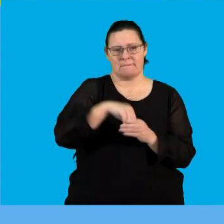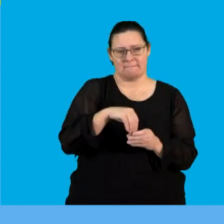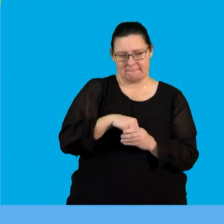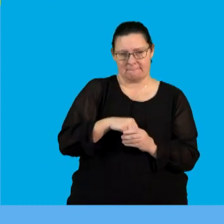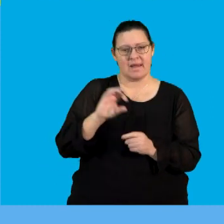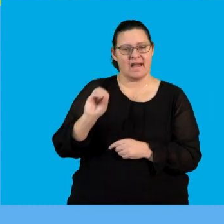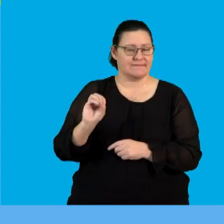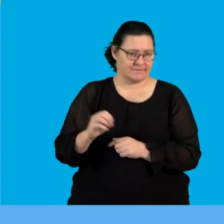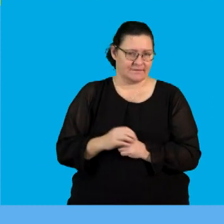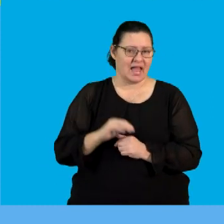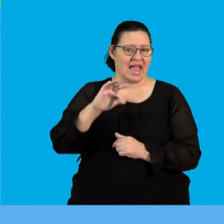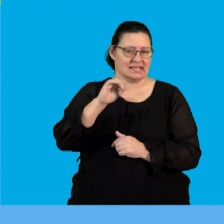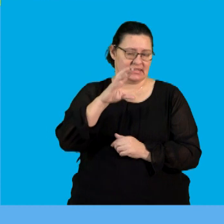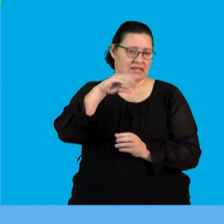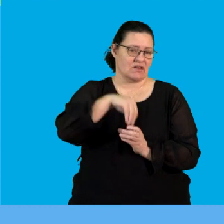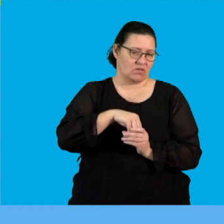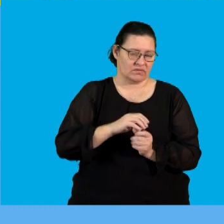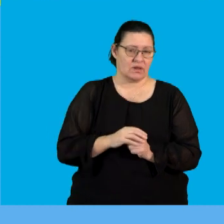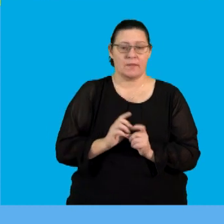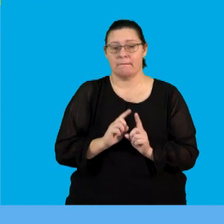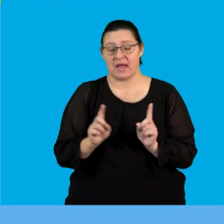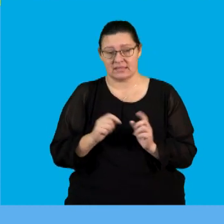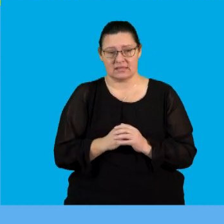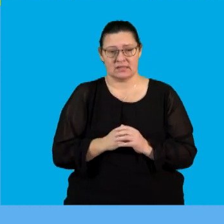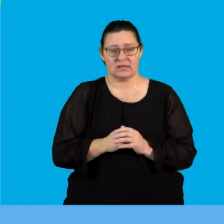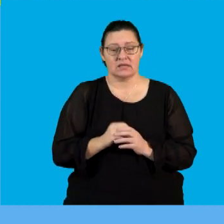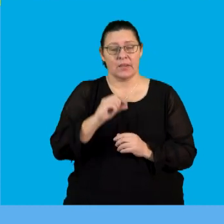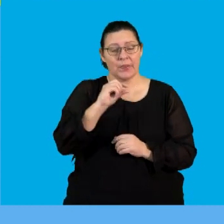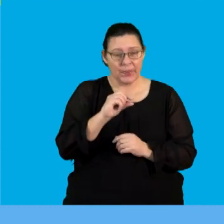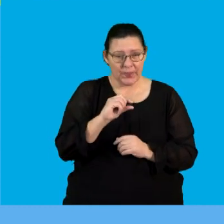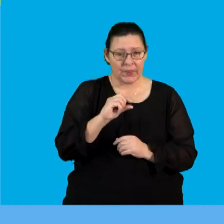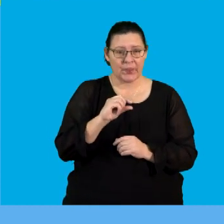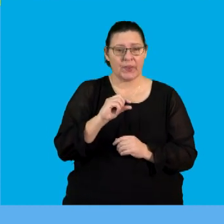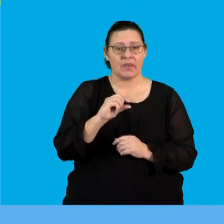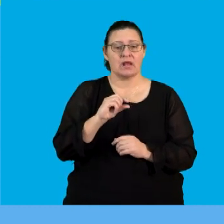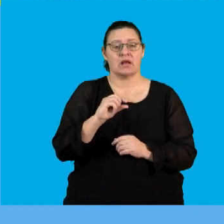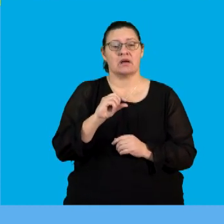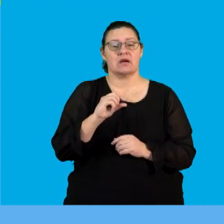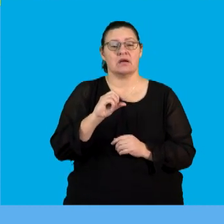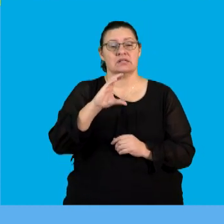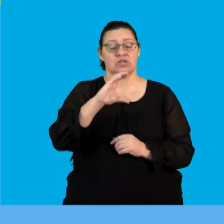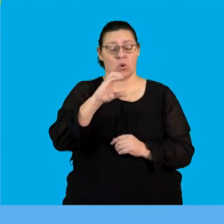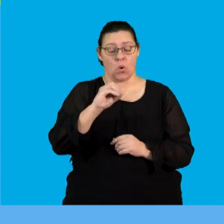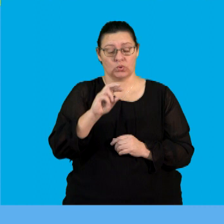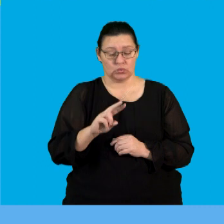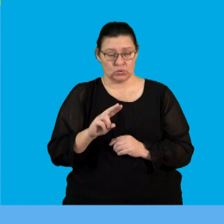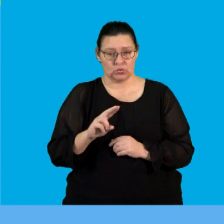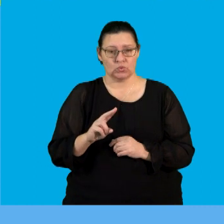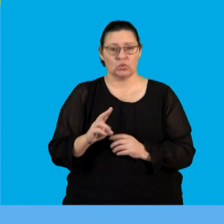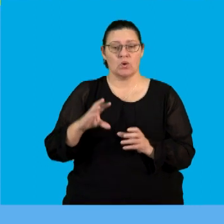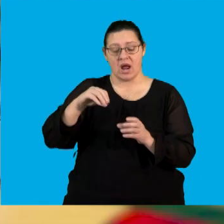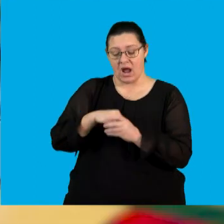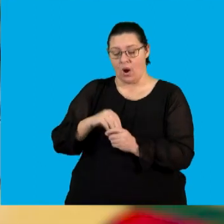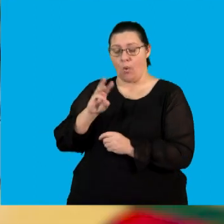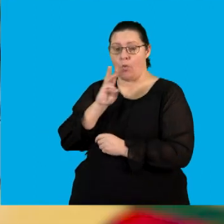drink. They have this particular acid. However, when a small amount of carbon dioxide in the atmosphere dissolves in